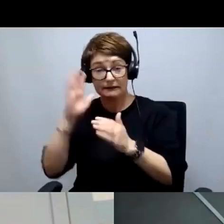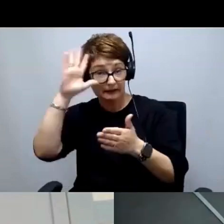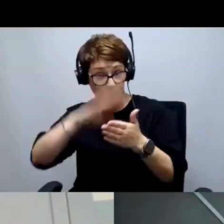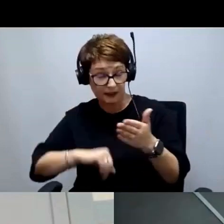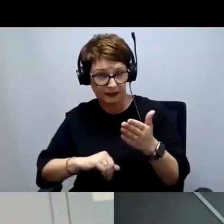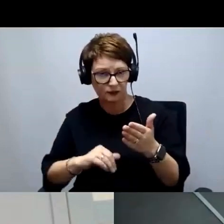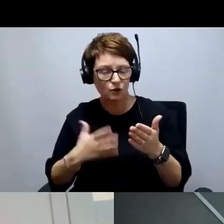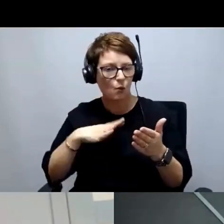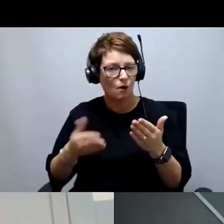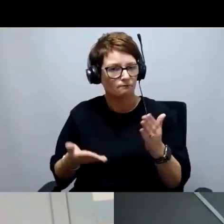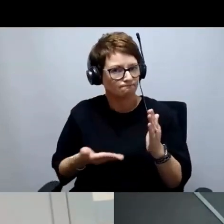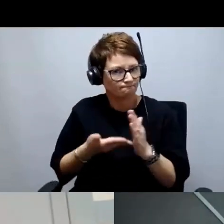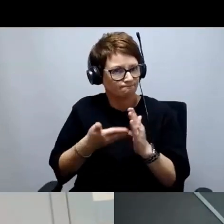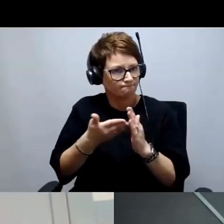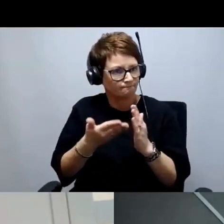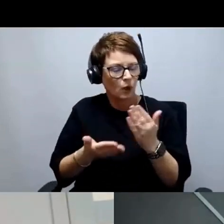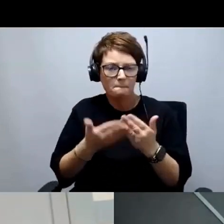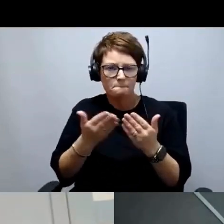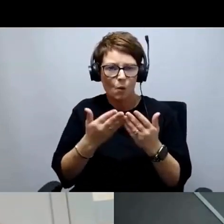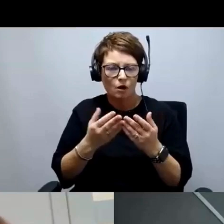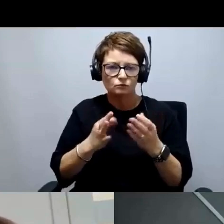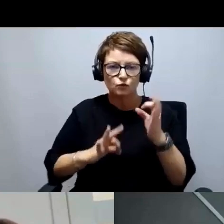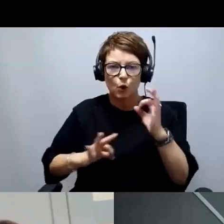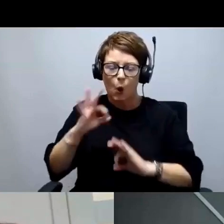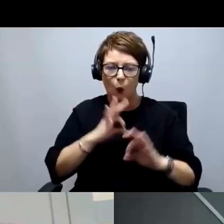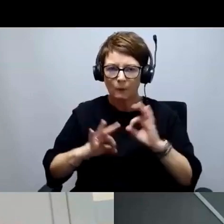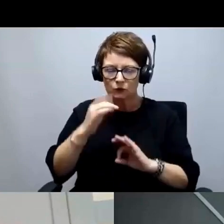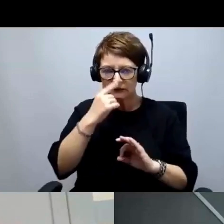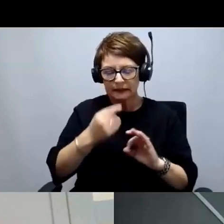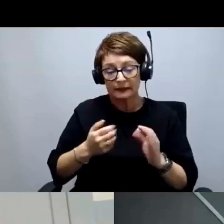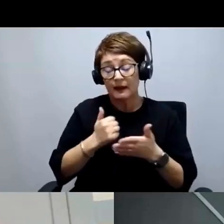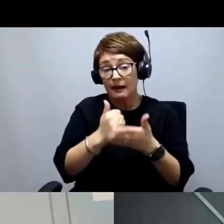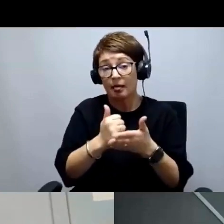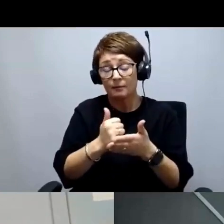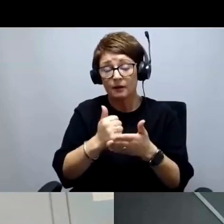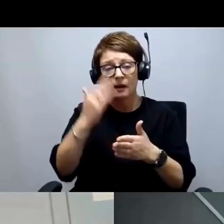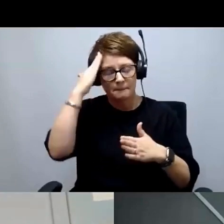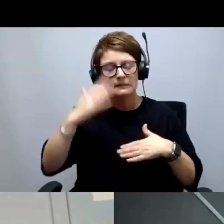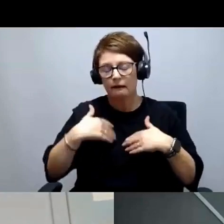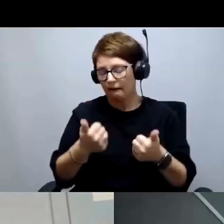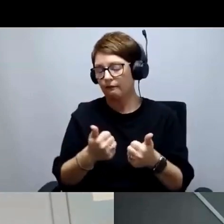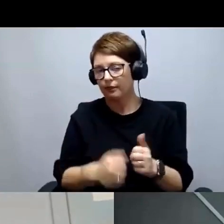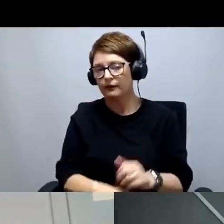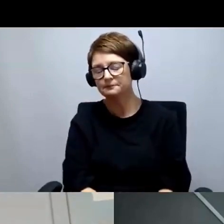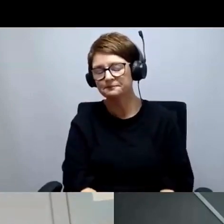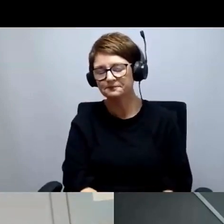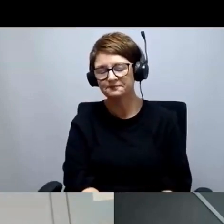to incorporate thinking about hormones as another tool in their toolkit to help people's mental health.